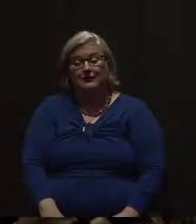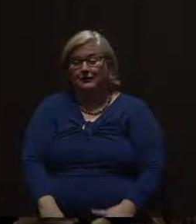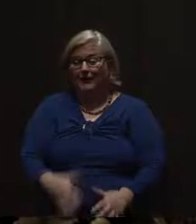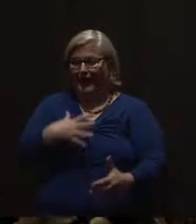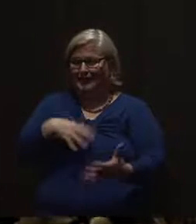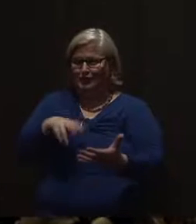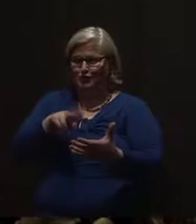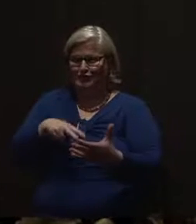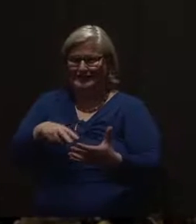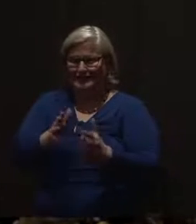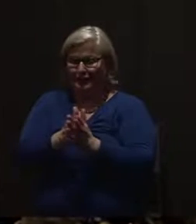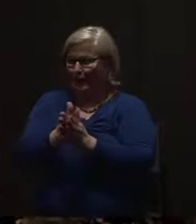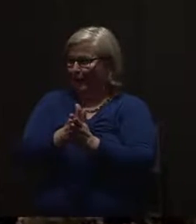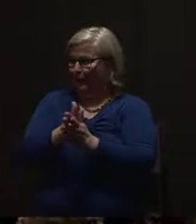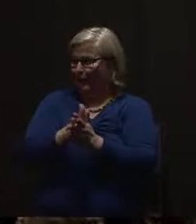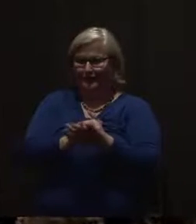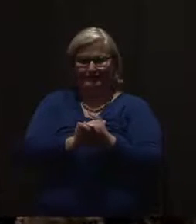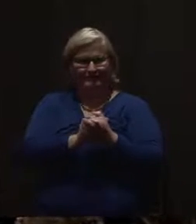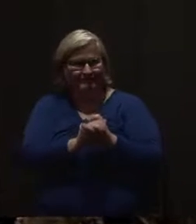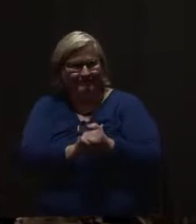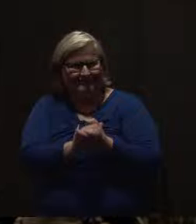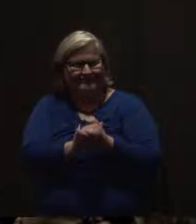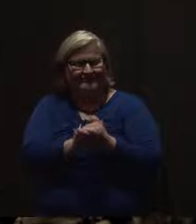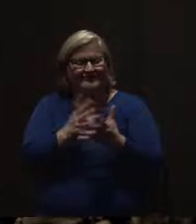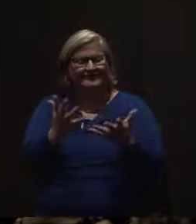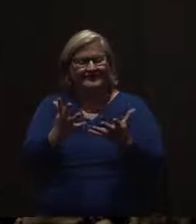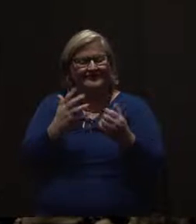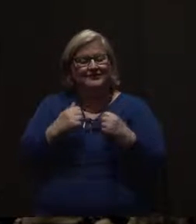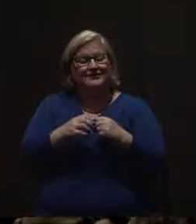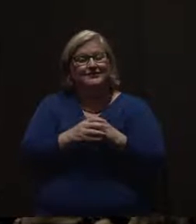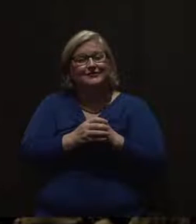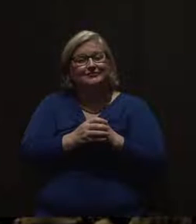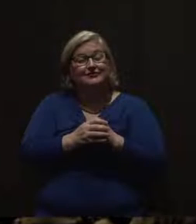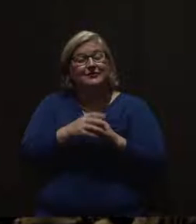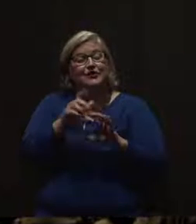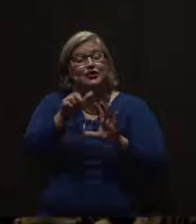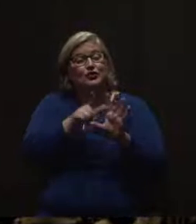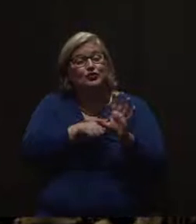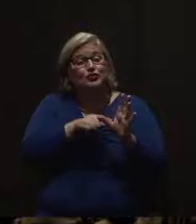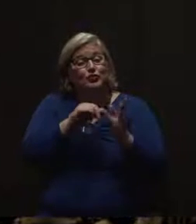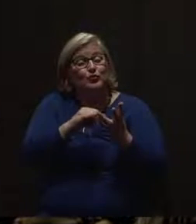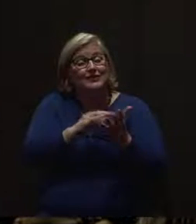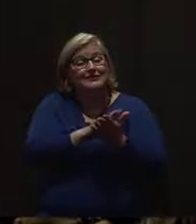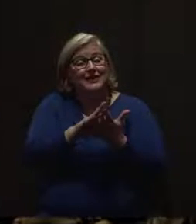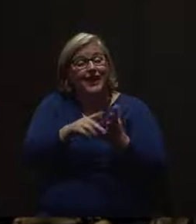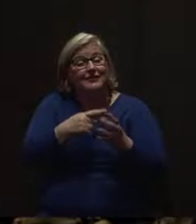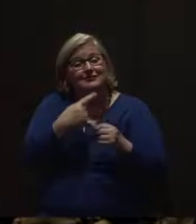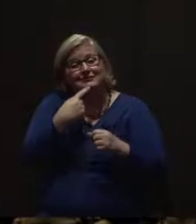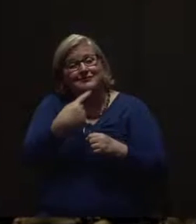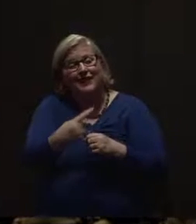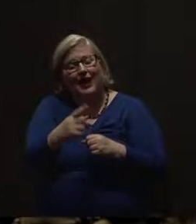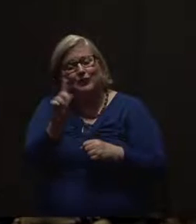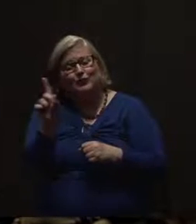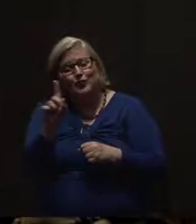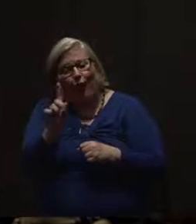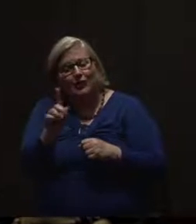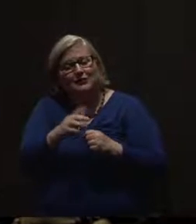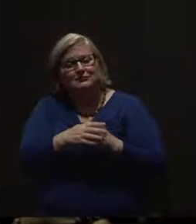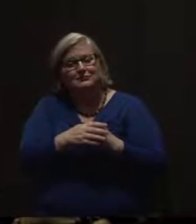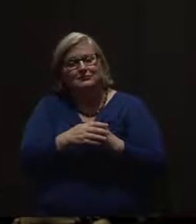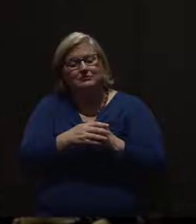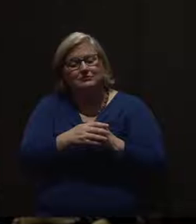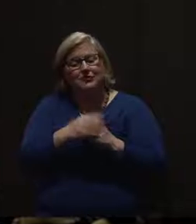it. Jörg Scheller from the NZZ sums it up perfectly when he says,